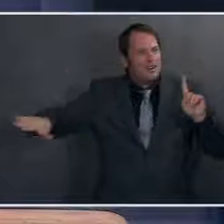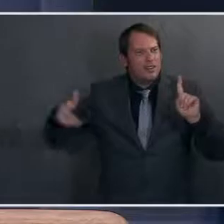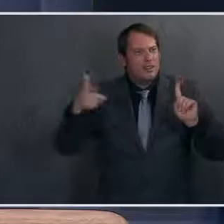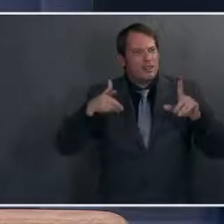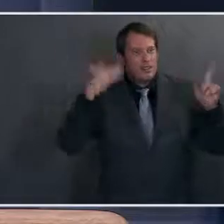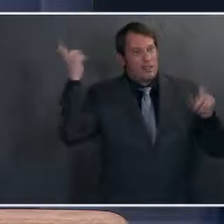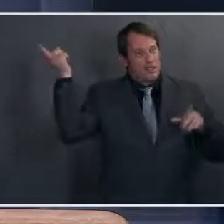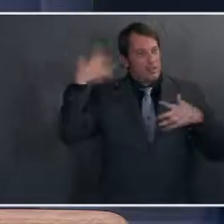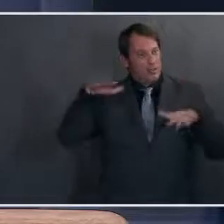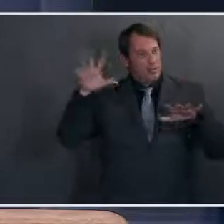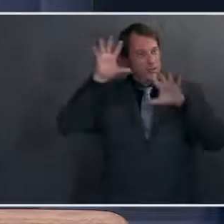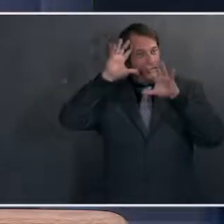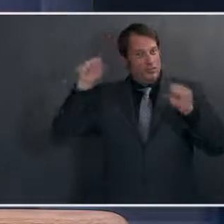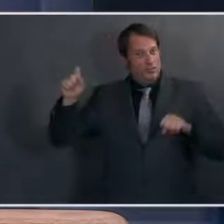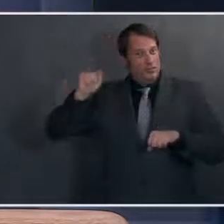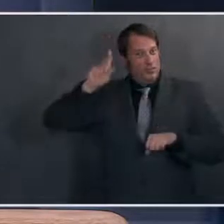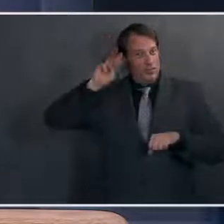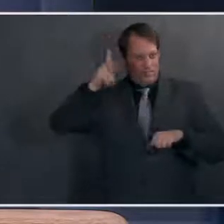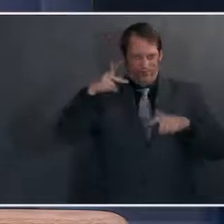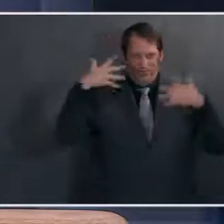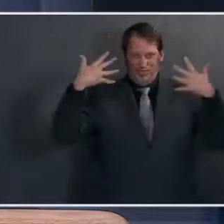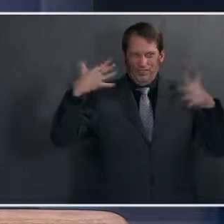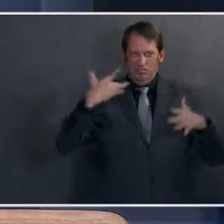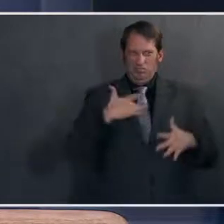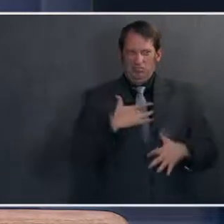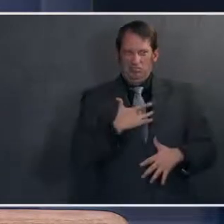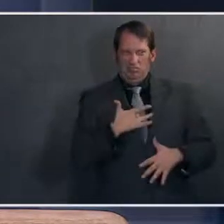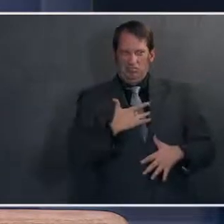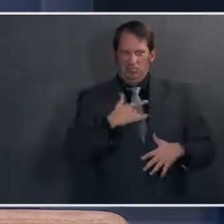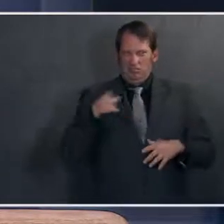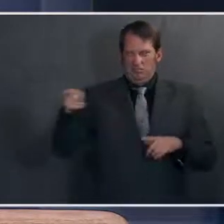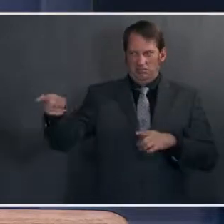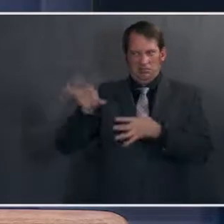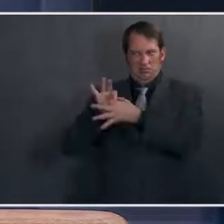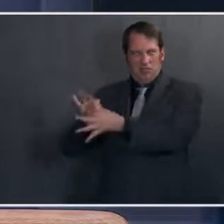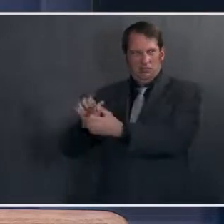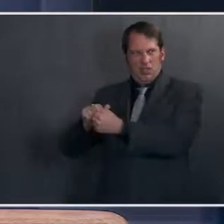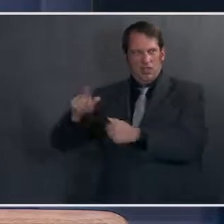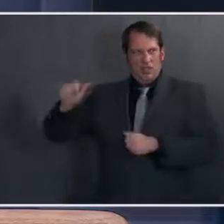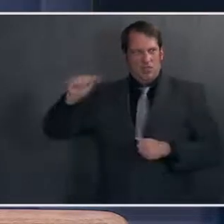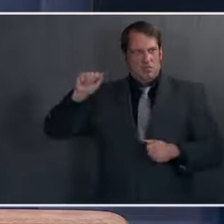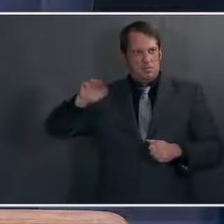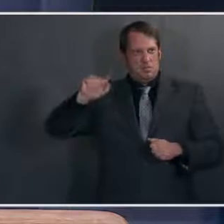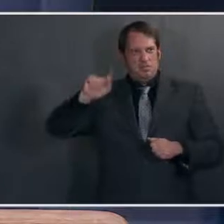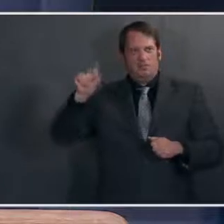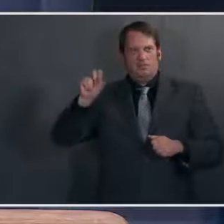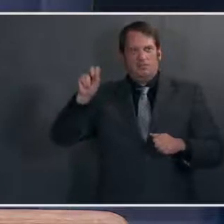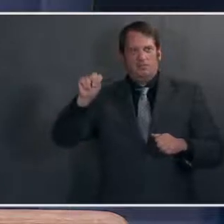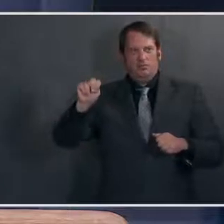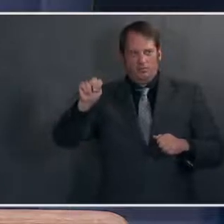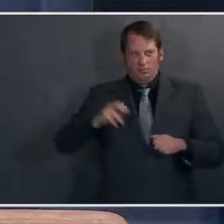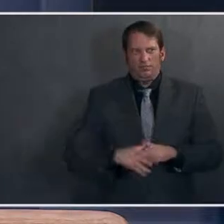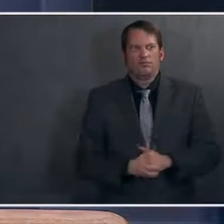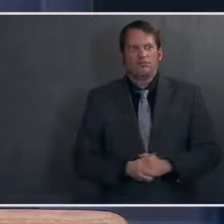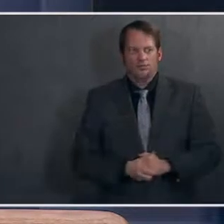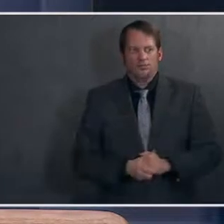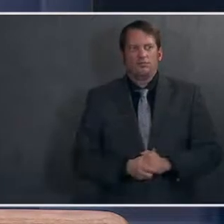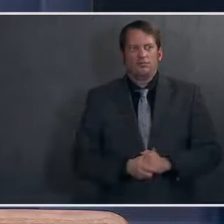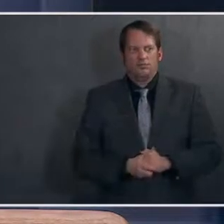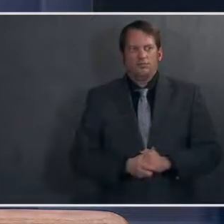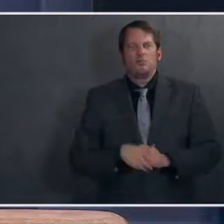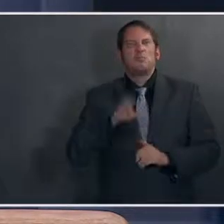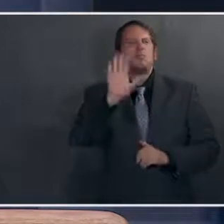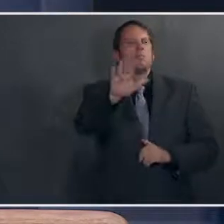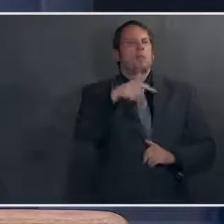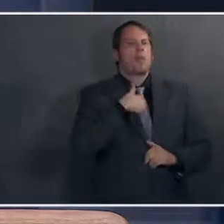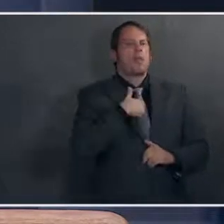review? I would certainly send you to the Pentagon on that, Jennifer, and if there's more to report from here, I will let you know, but